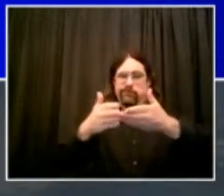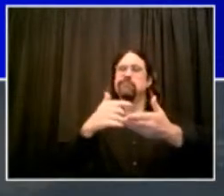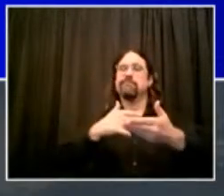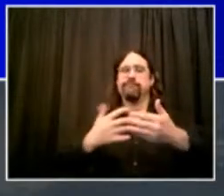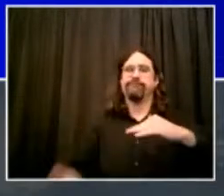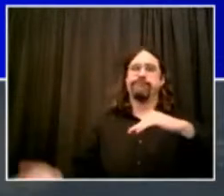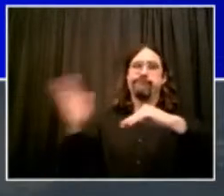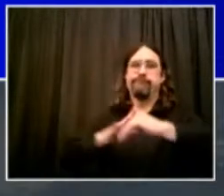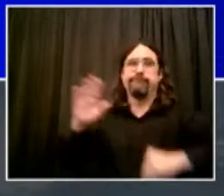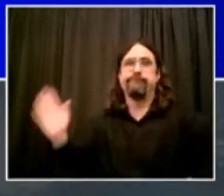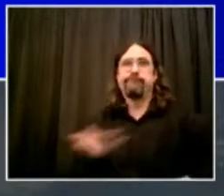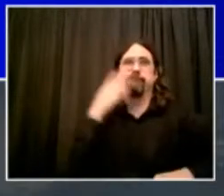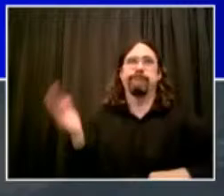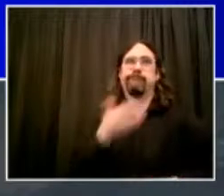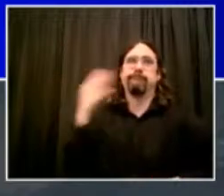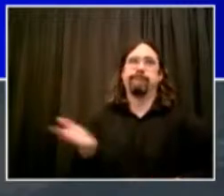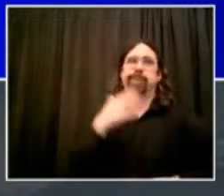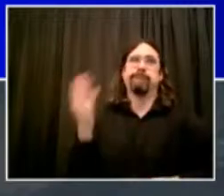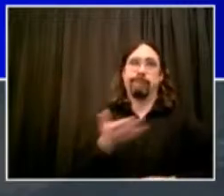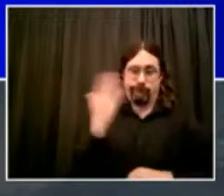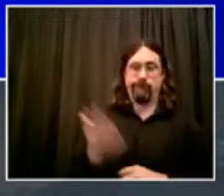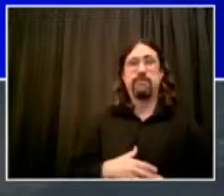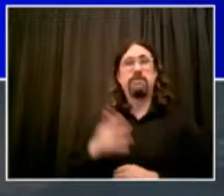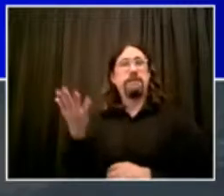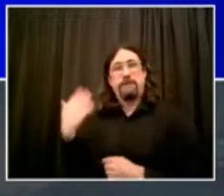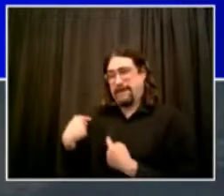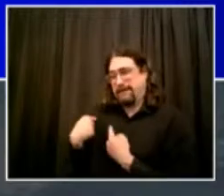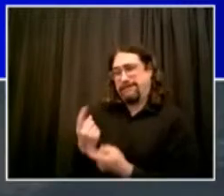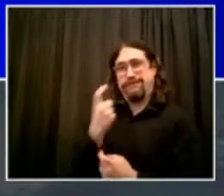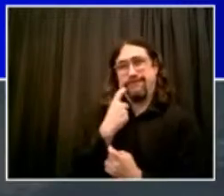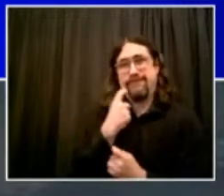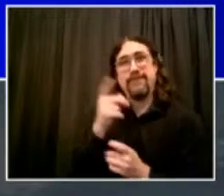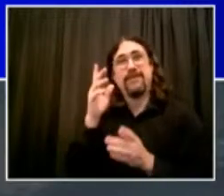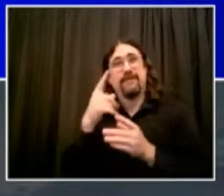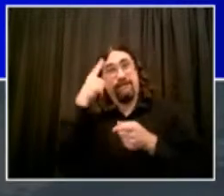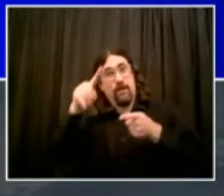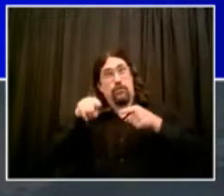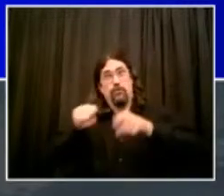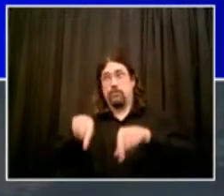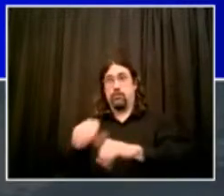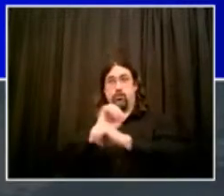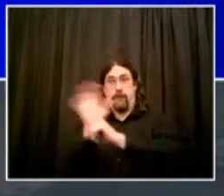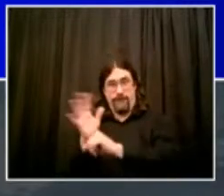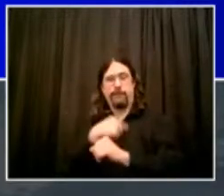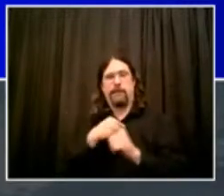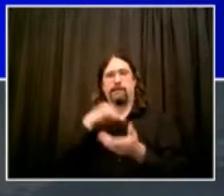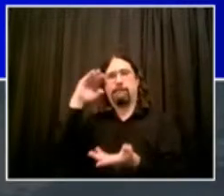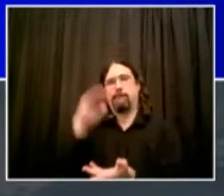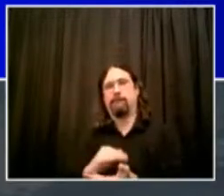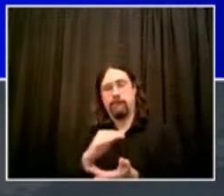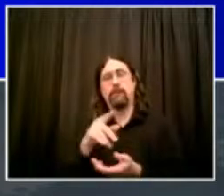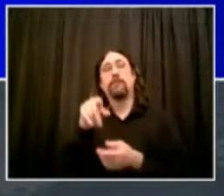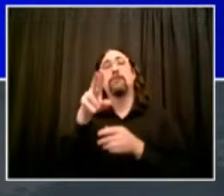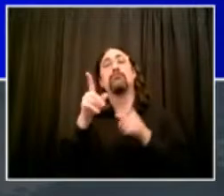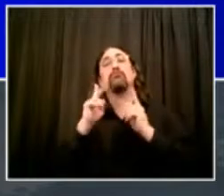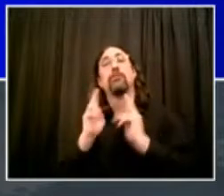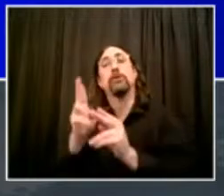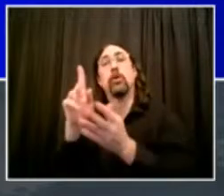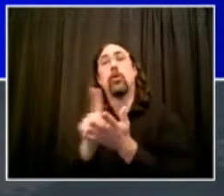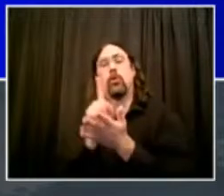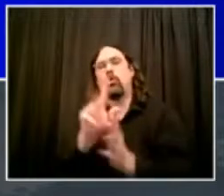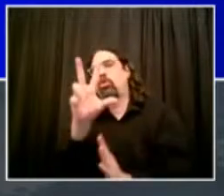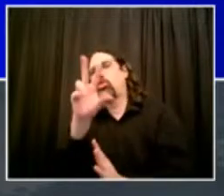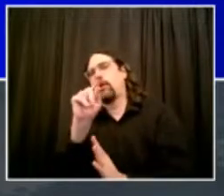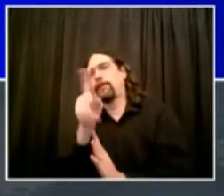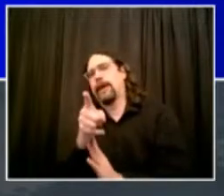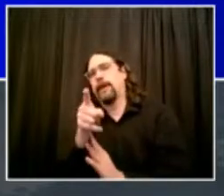social distance markers in place to show people where they can be on the ferry and have that proper distance from their fellow